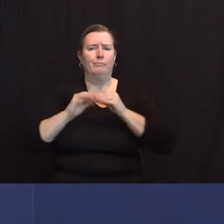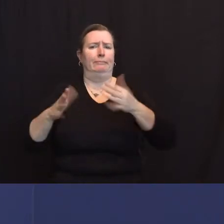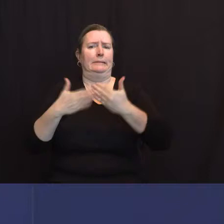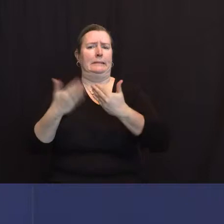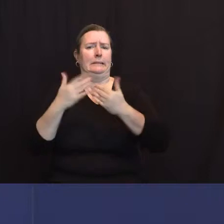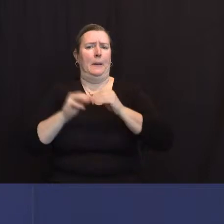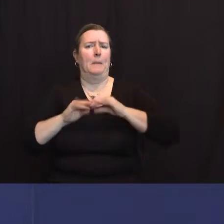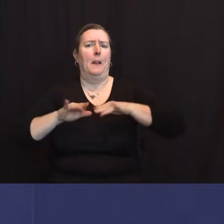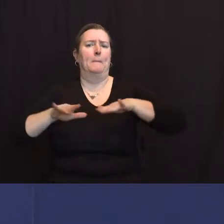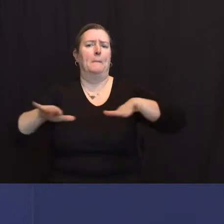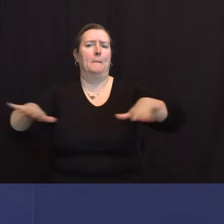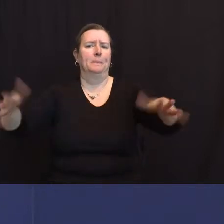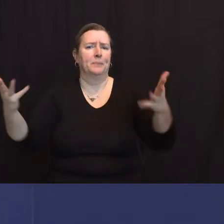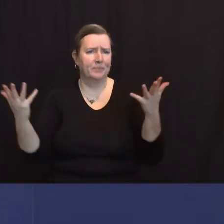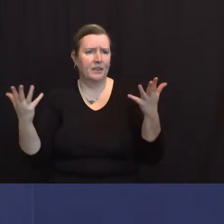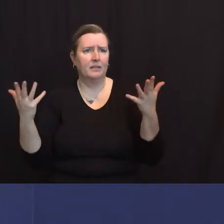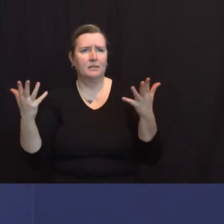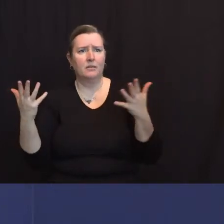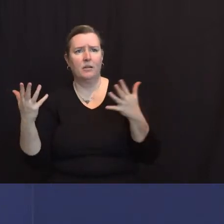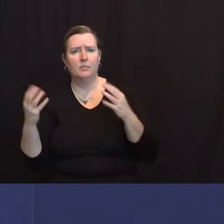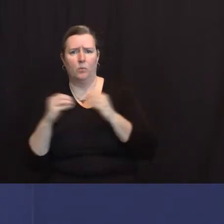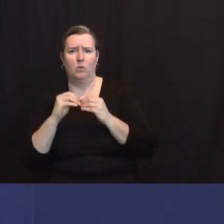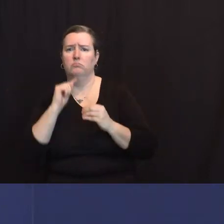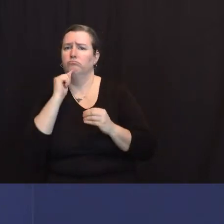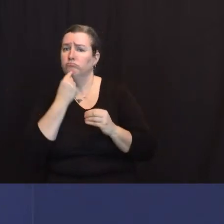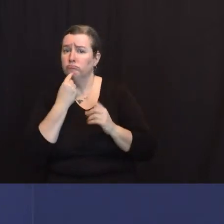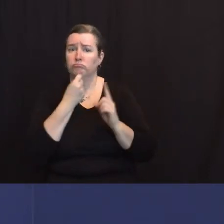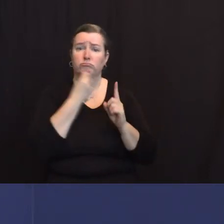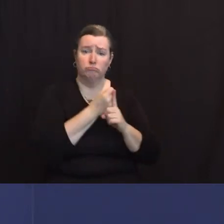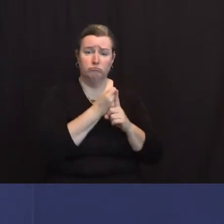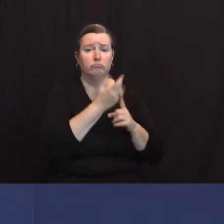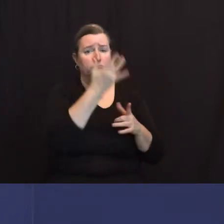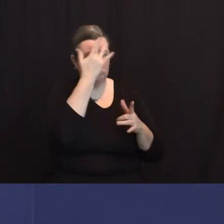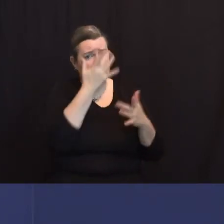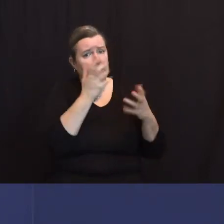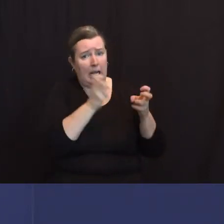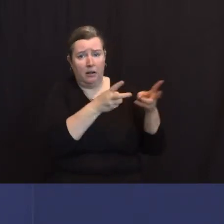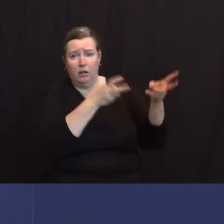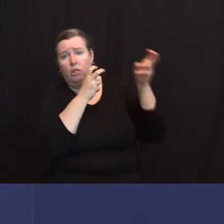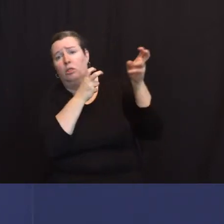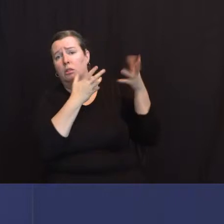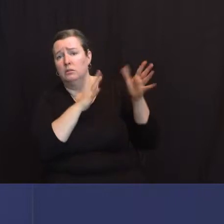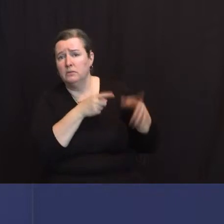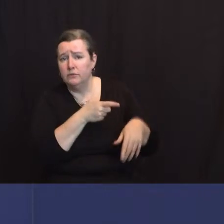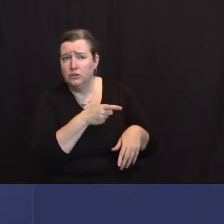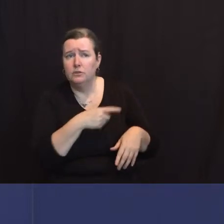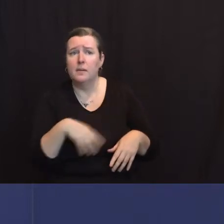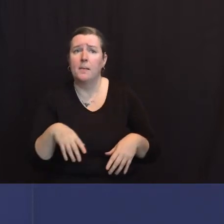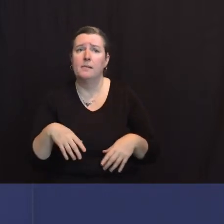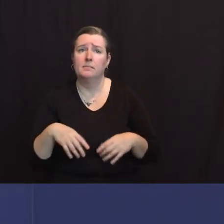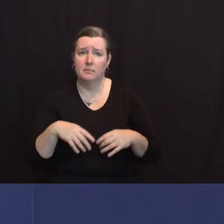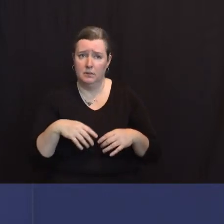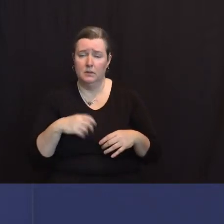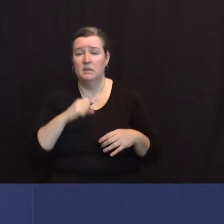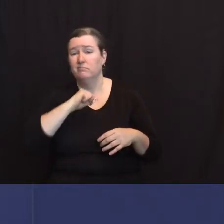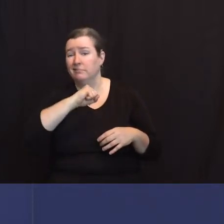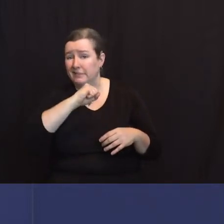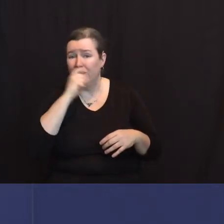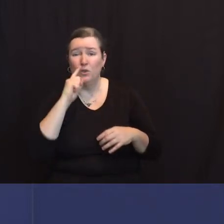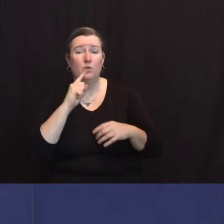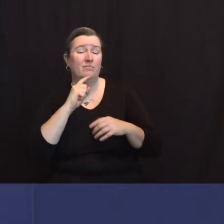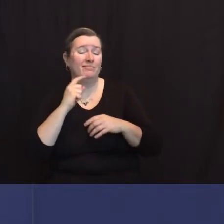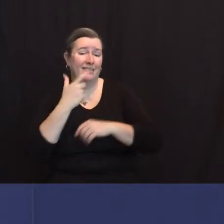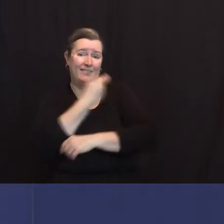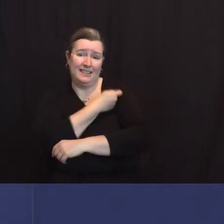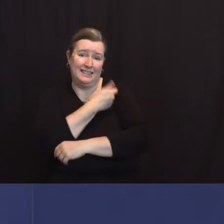severe illness, and may have some resistance to vaccination or treatment therapies, or may cause reinfection.